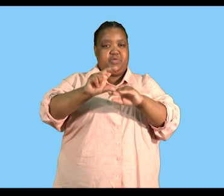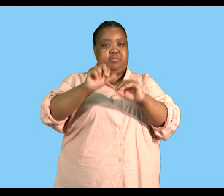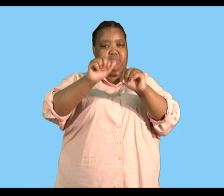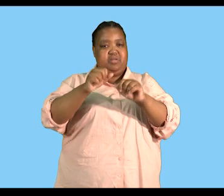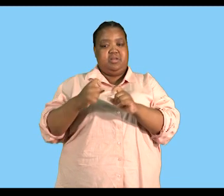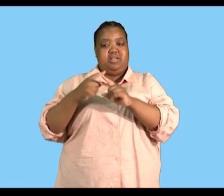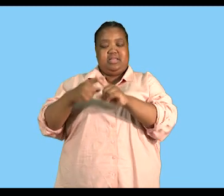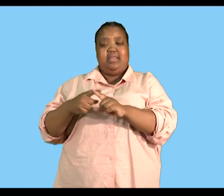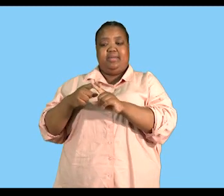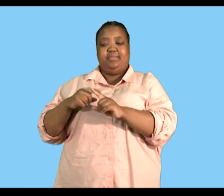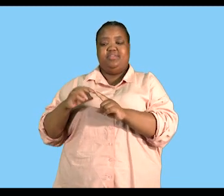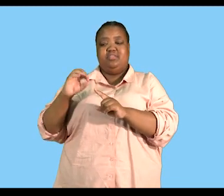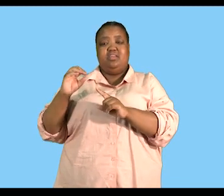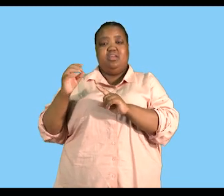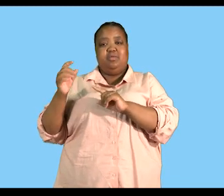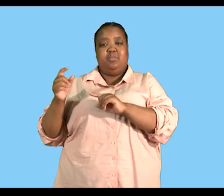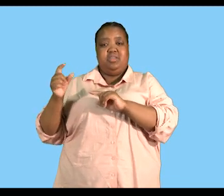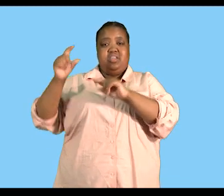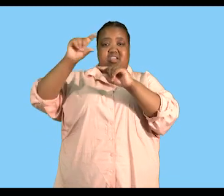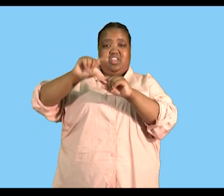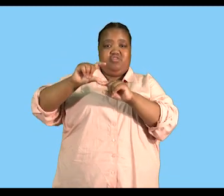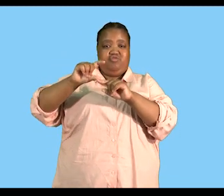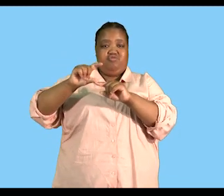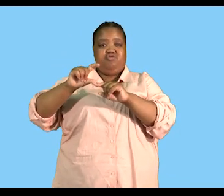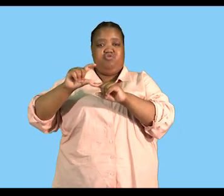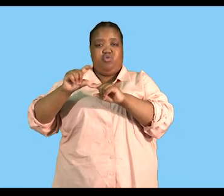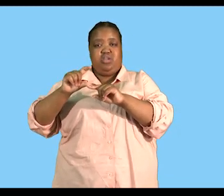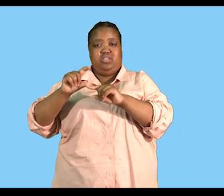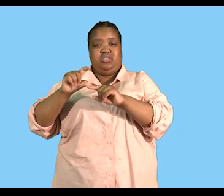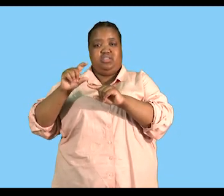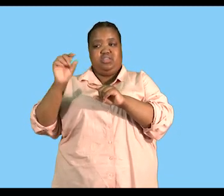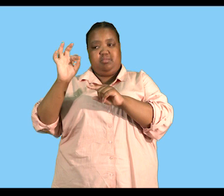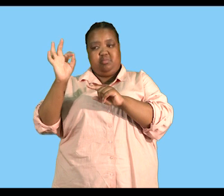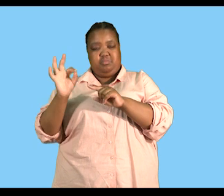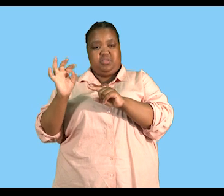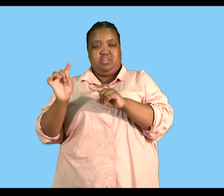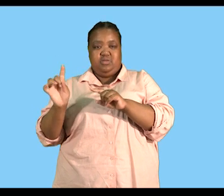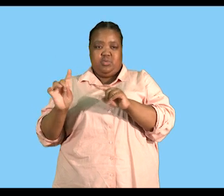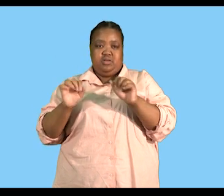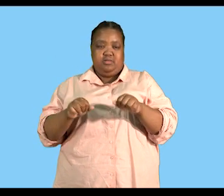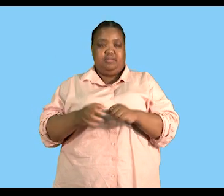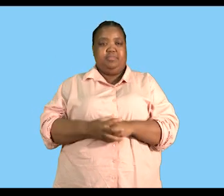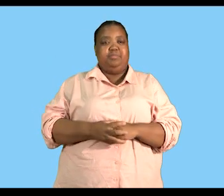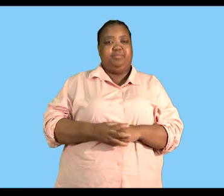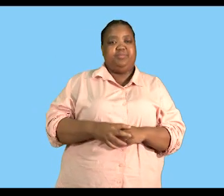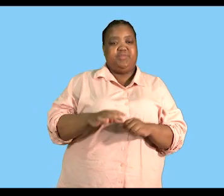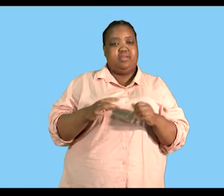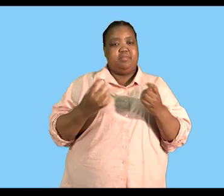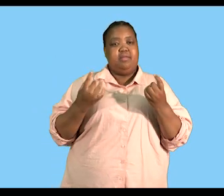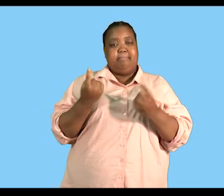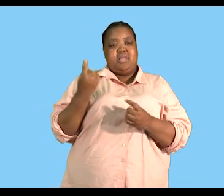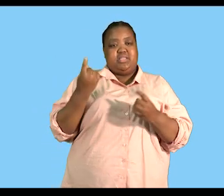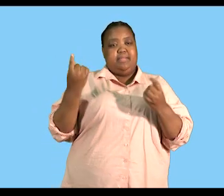the interest rate. So now we have the principal amount of which it will be